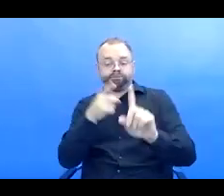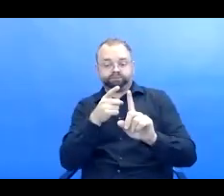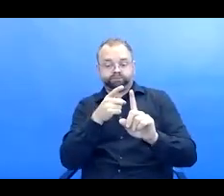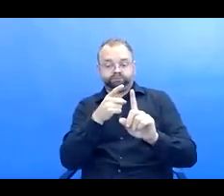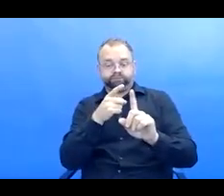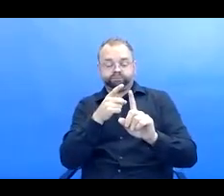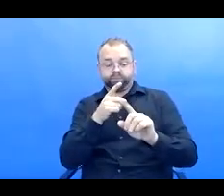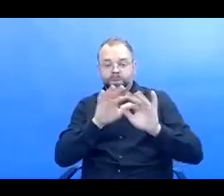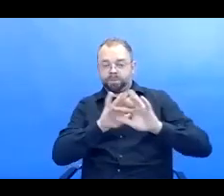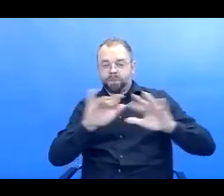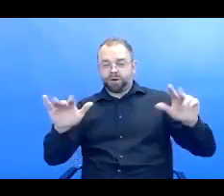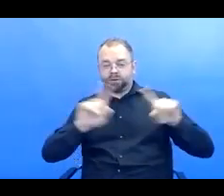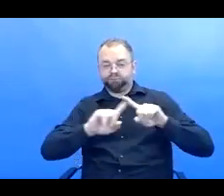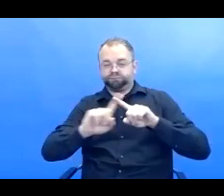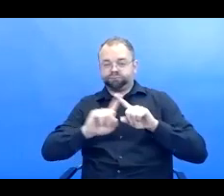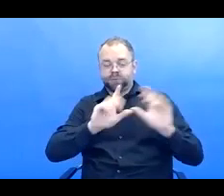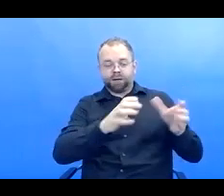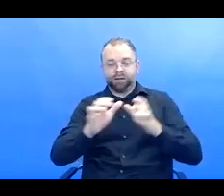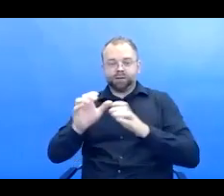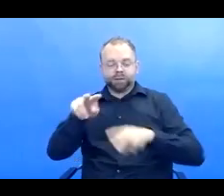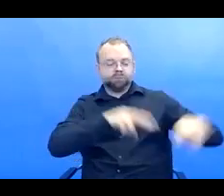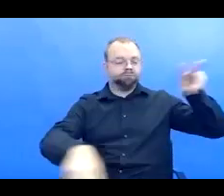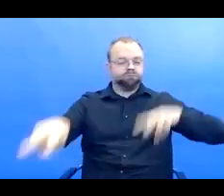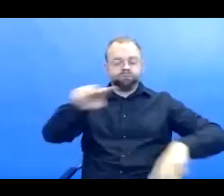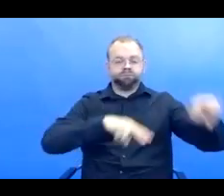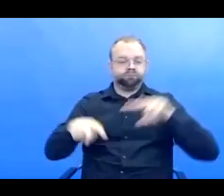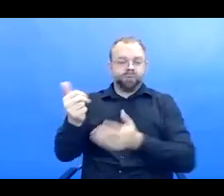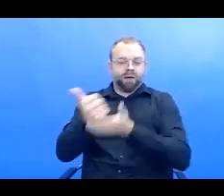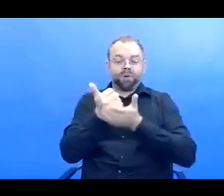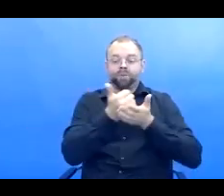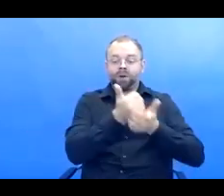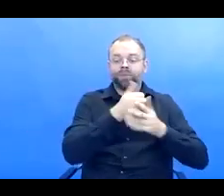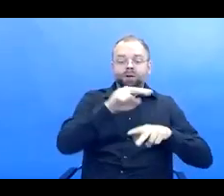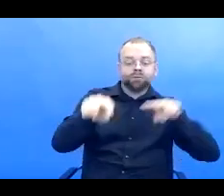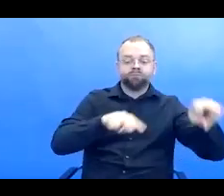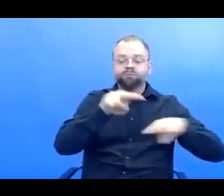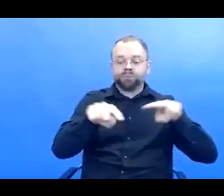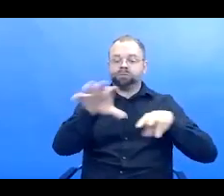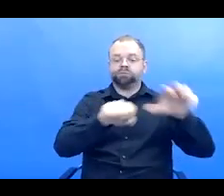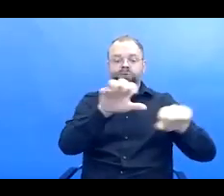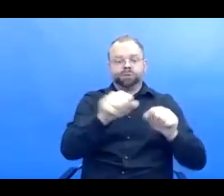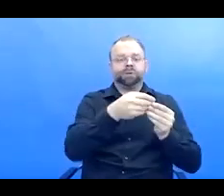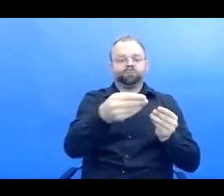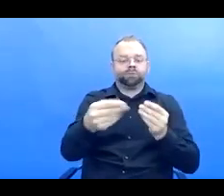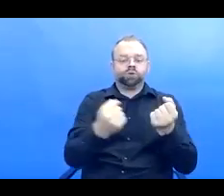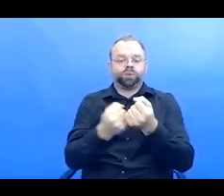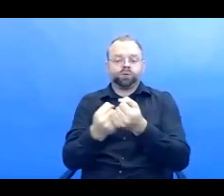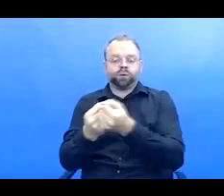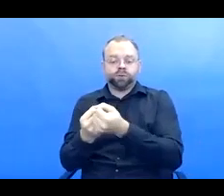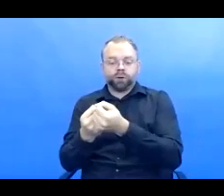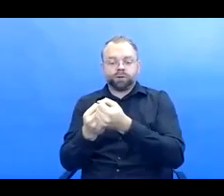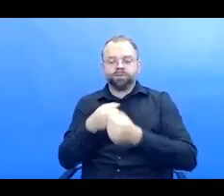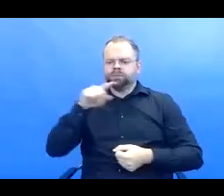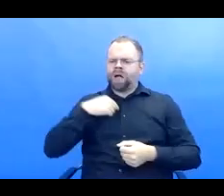were given the mandate of doing the identification. And what the local administration then did, they got hold